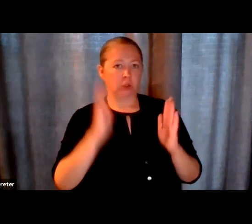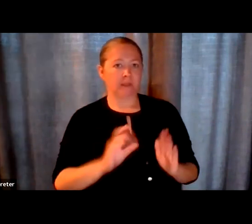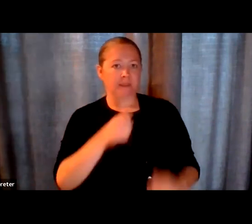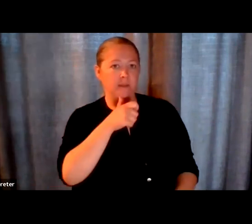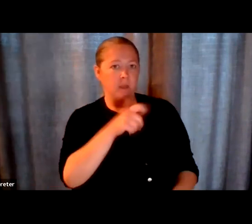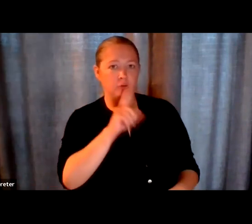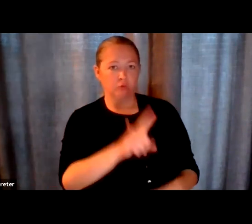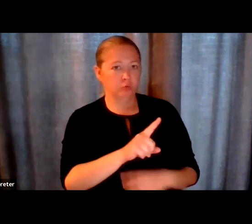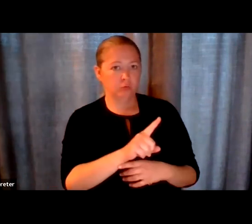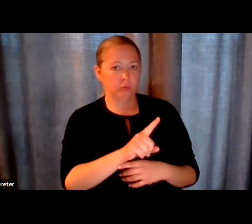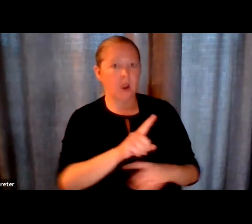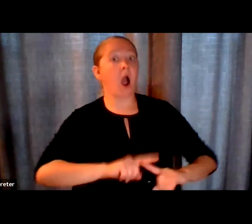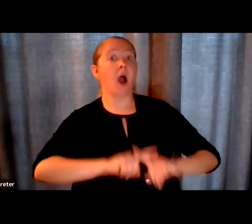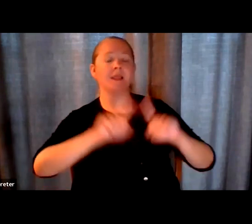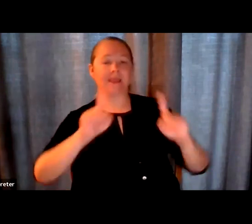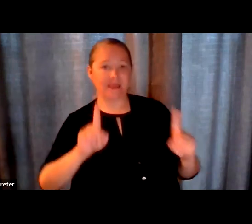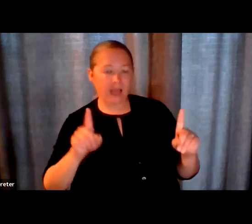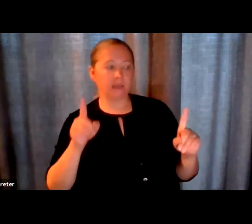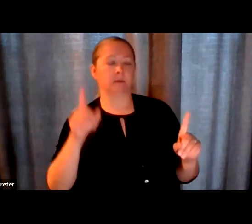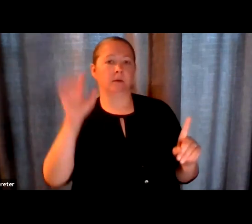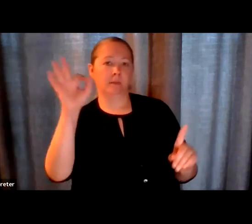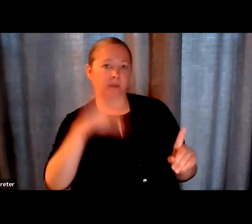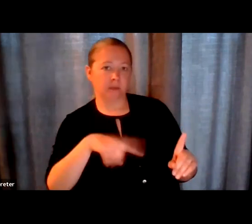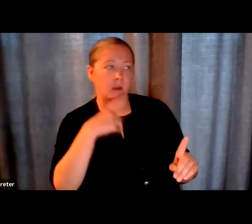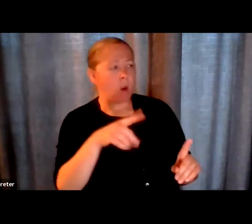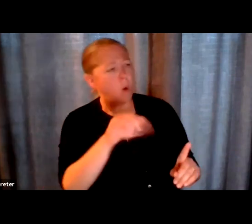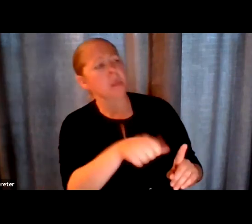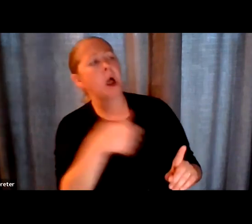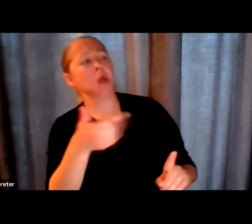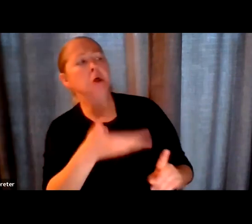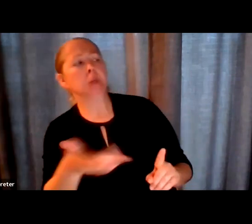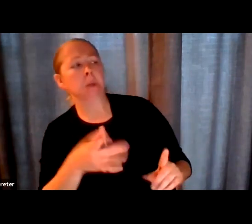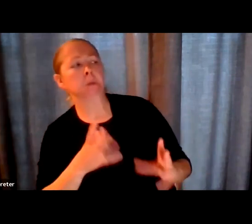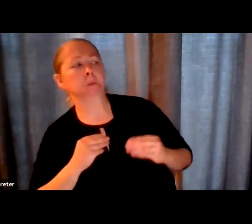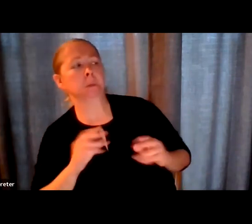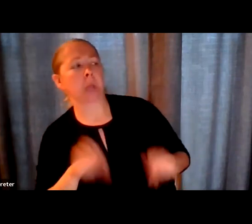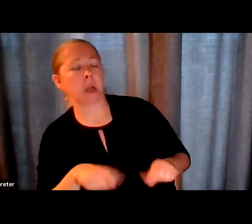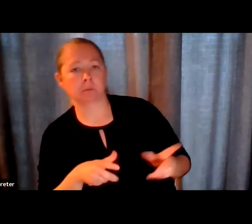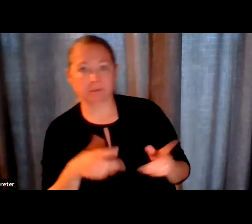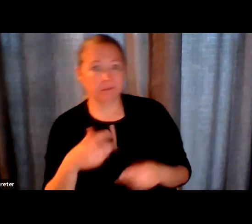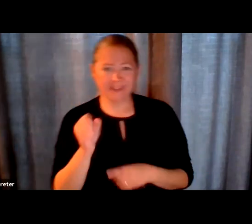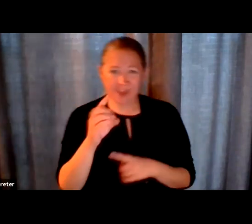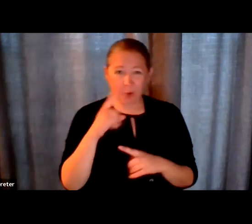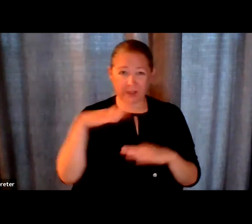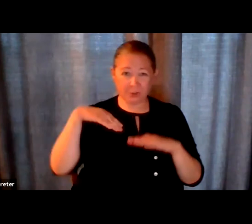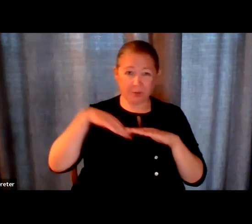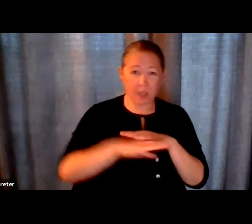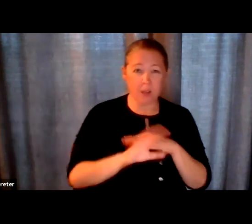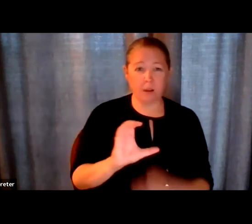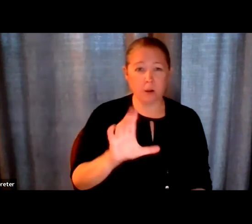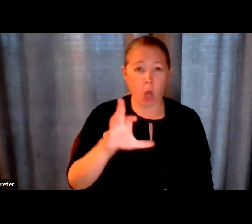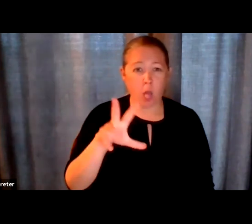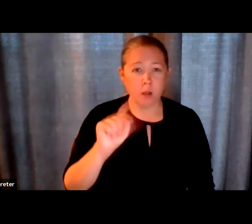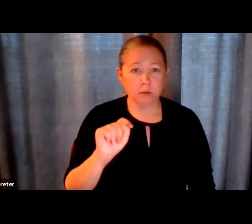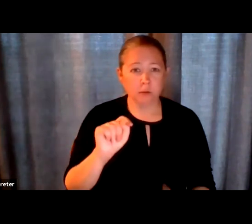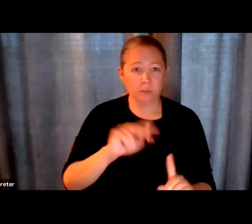the pastor tells them that other person is appropriate. So getting through into that cult perspective is some of the things that